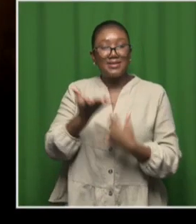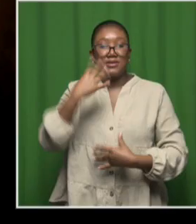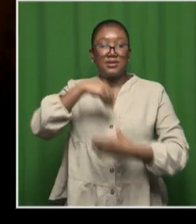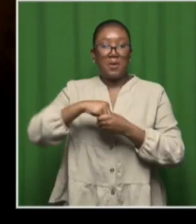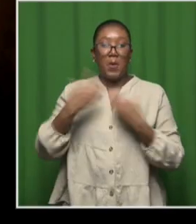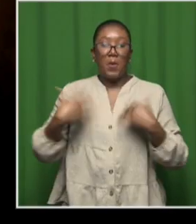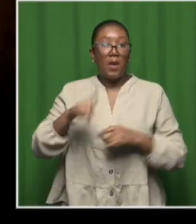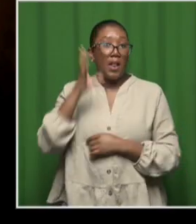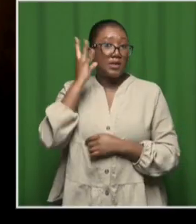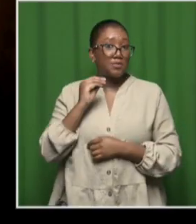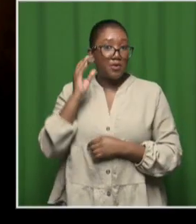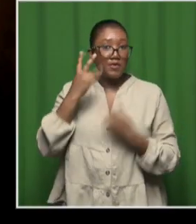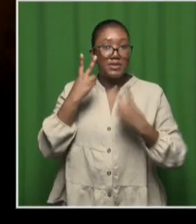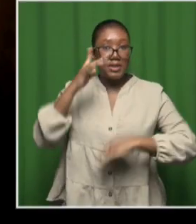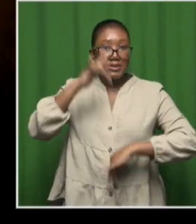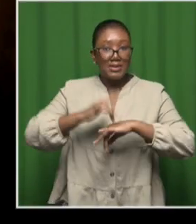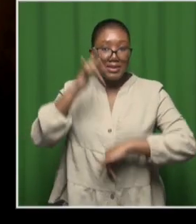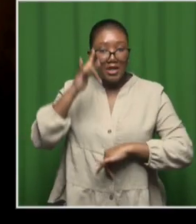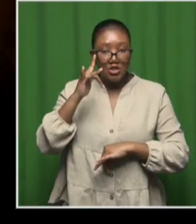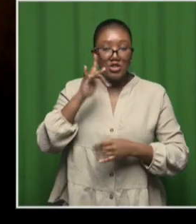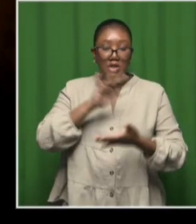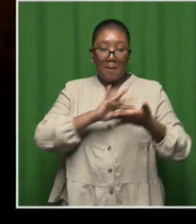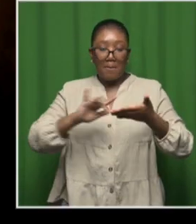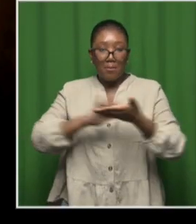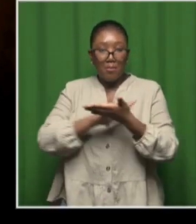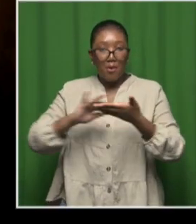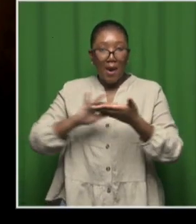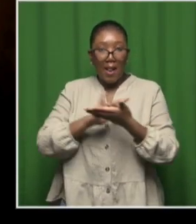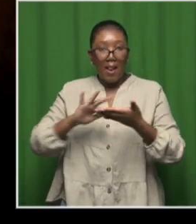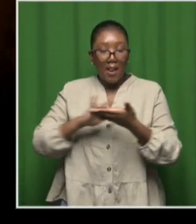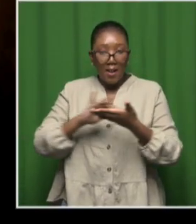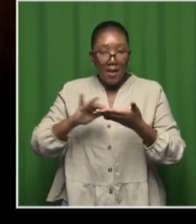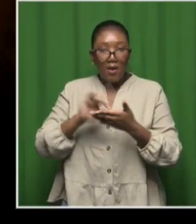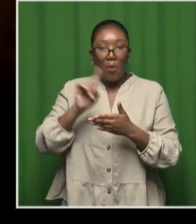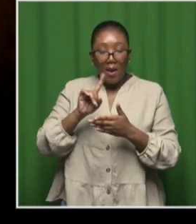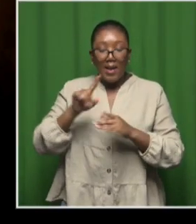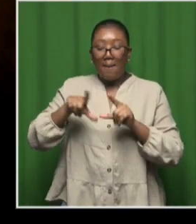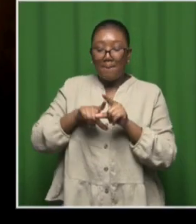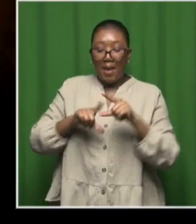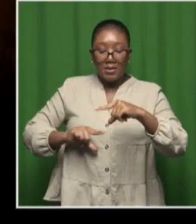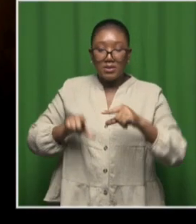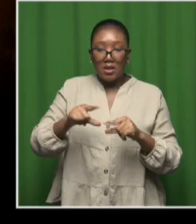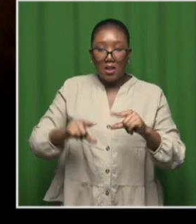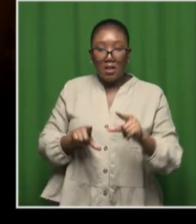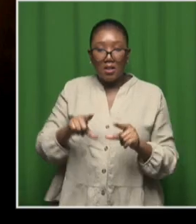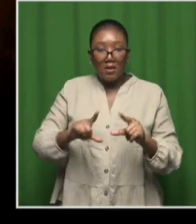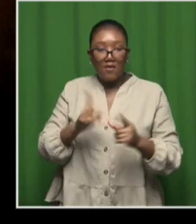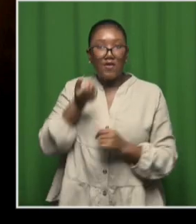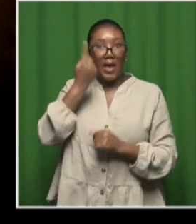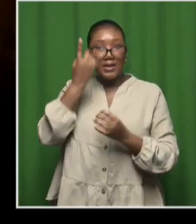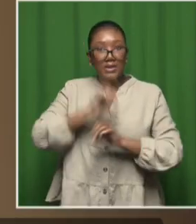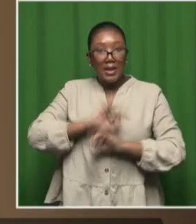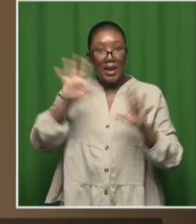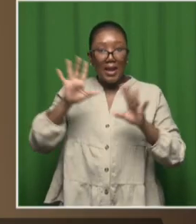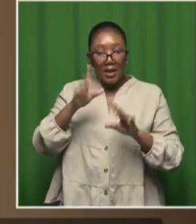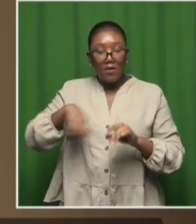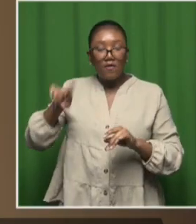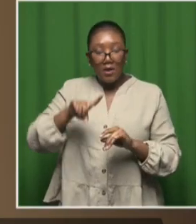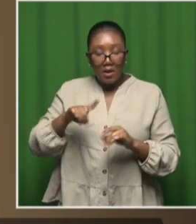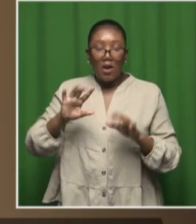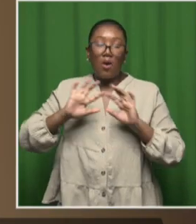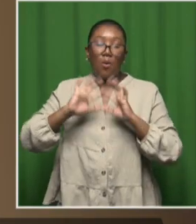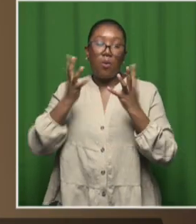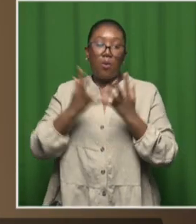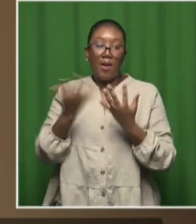experience utilizes touch, Braille, and interactive puzzles to create a multidimensional understanding of our celestial phenomena. So at the heart of